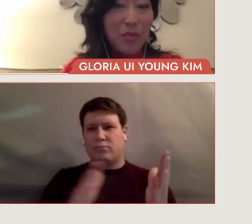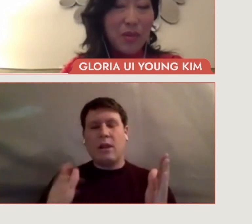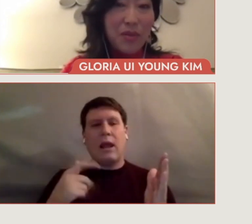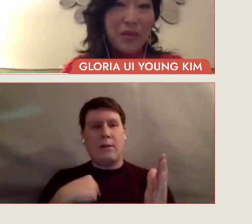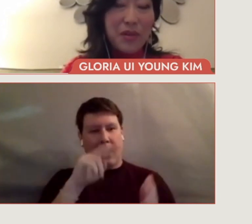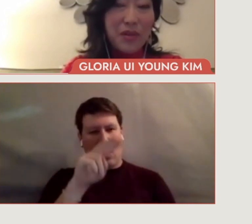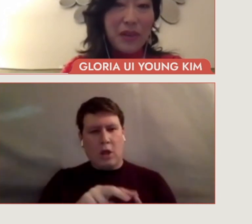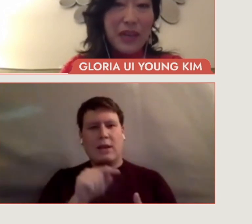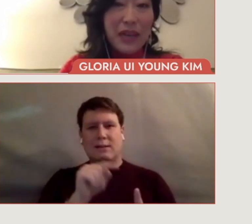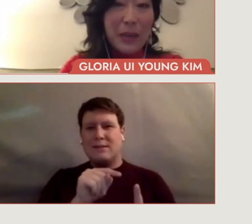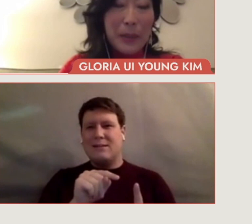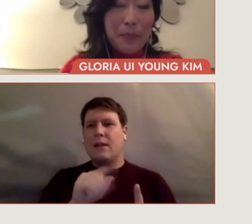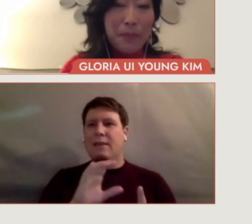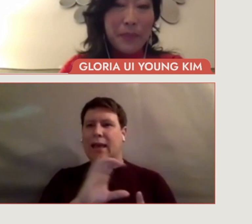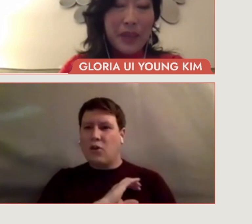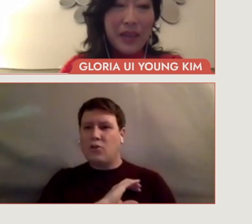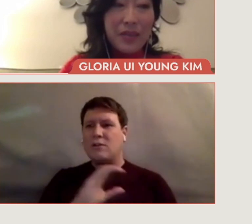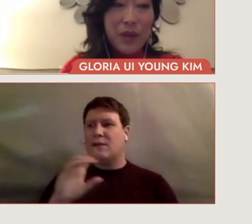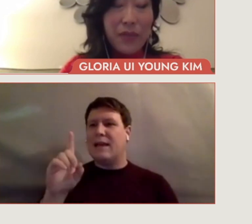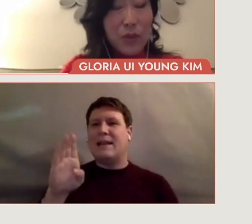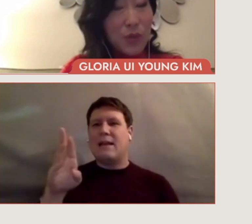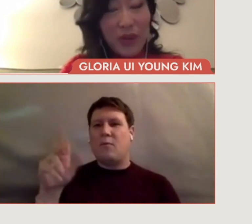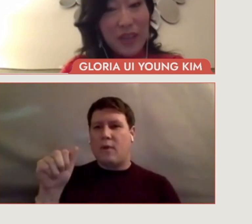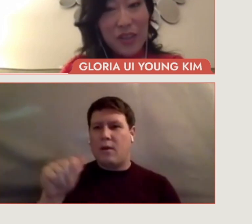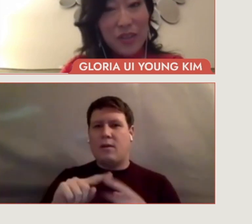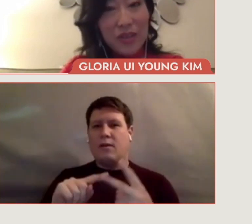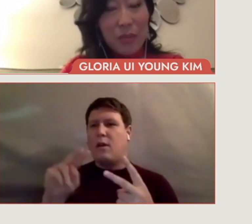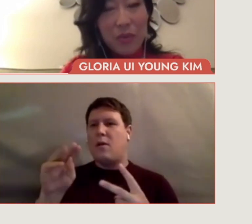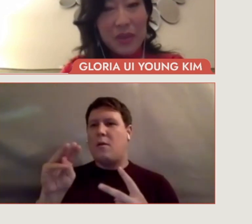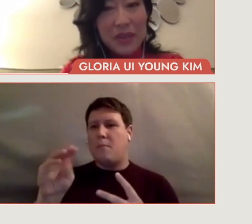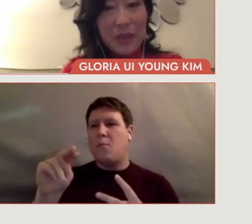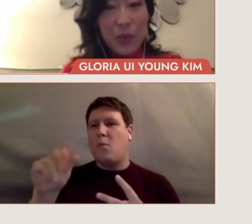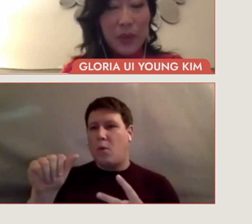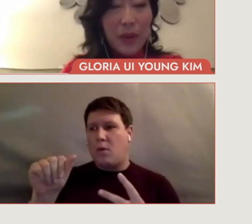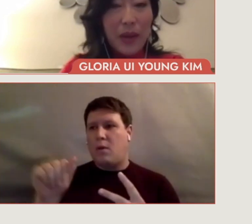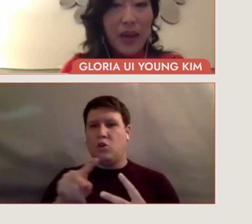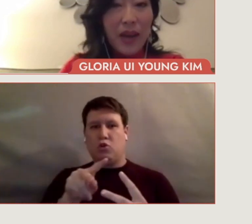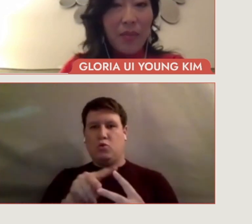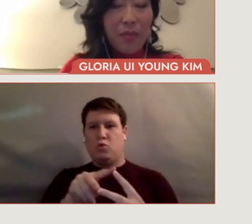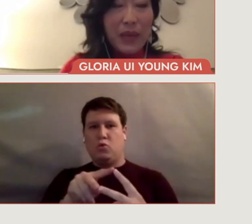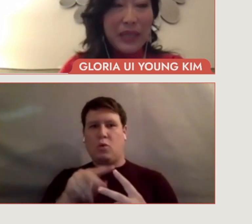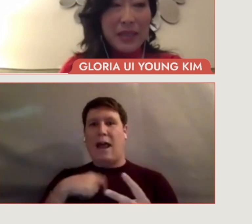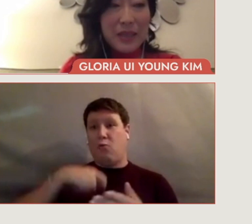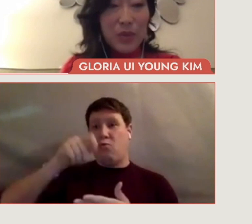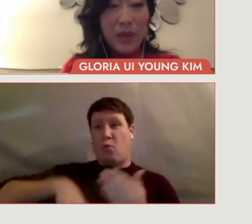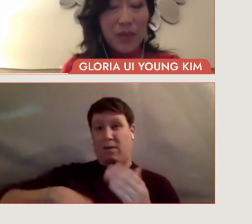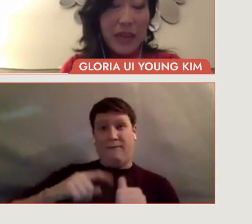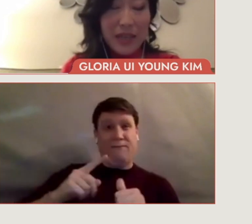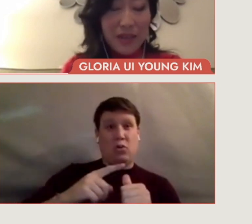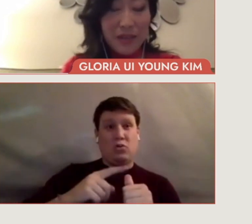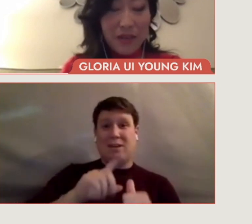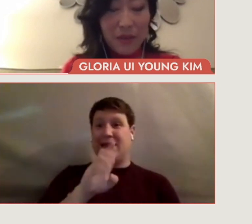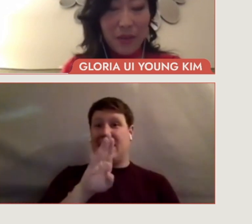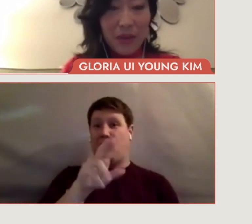Mona, the mother and the daughter. And when I first was writing it, Deborah wasn't a sex worker, but these two characters, and